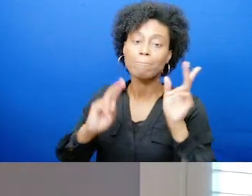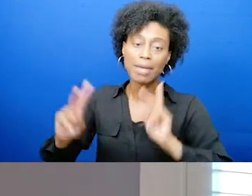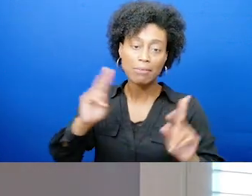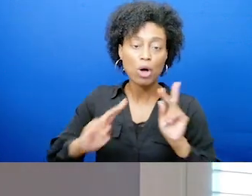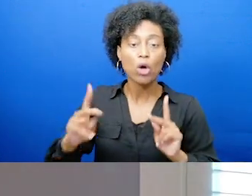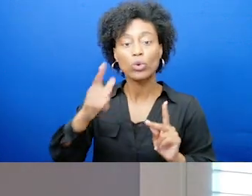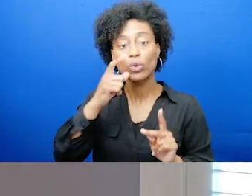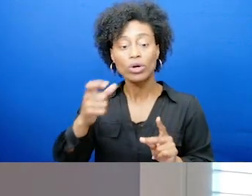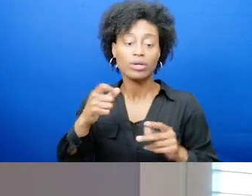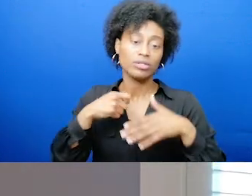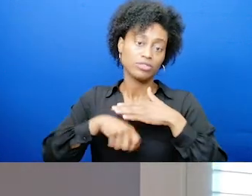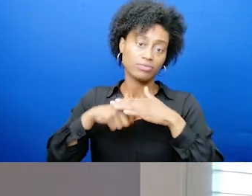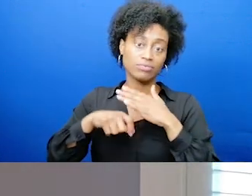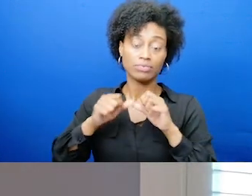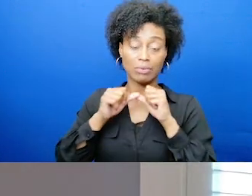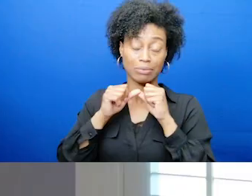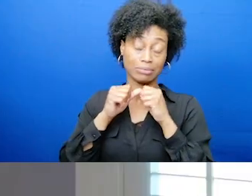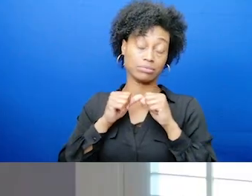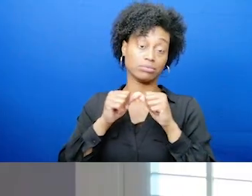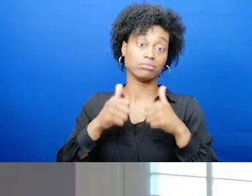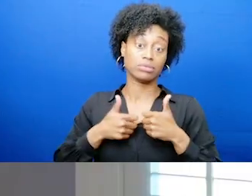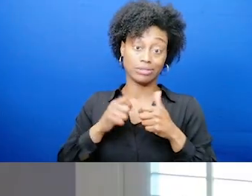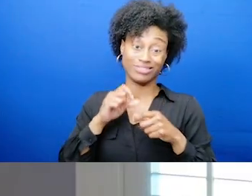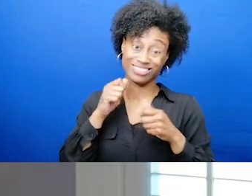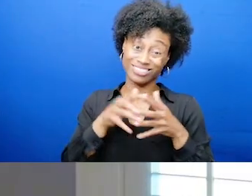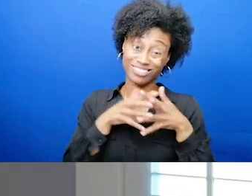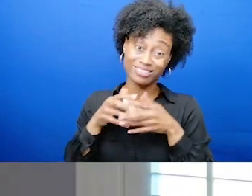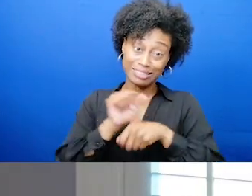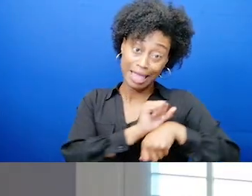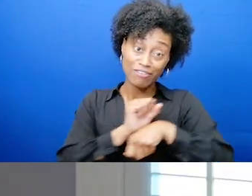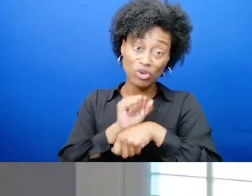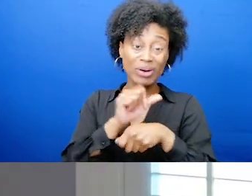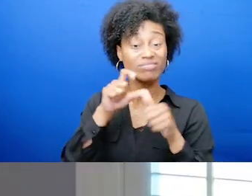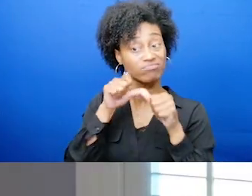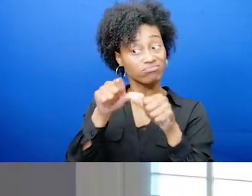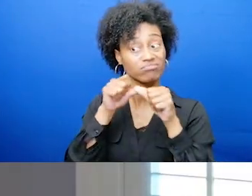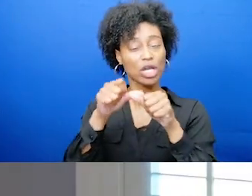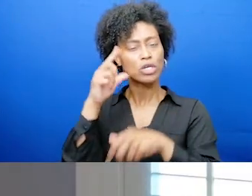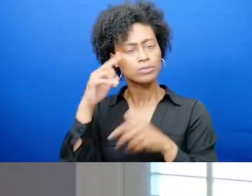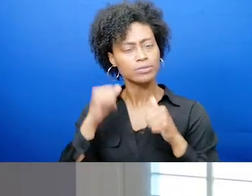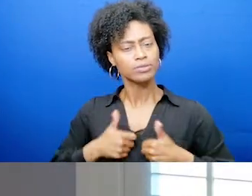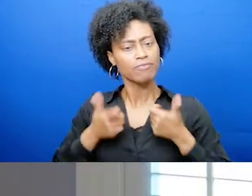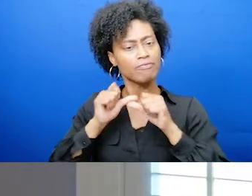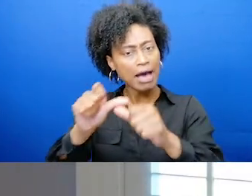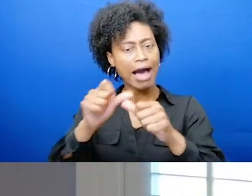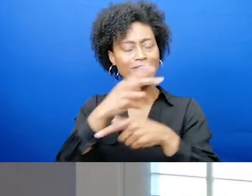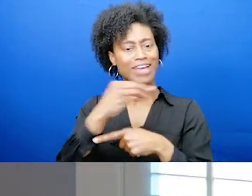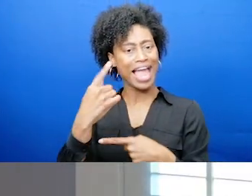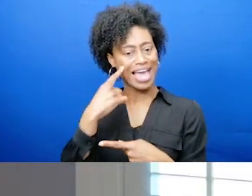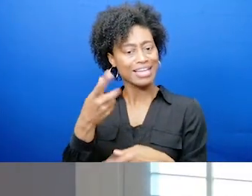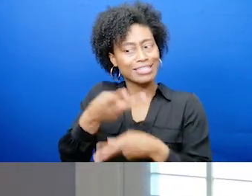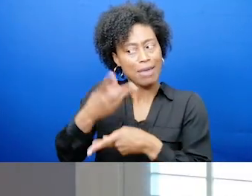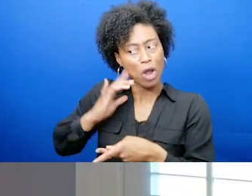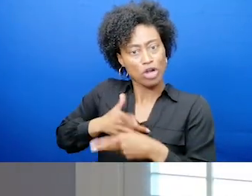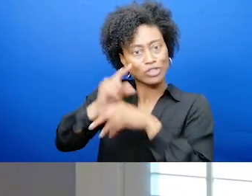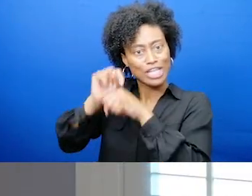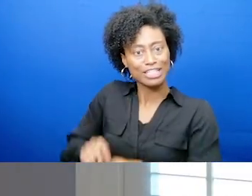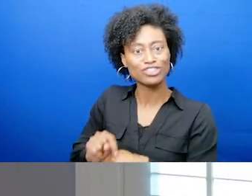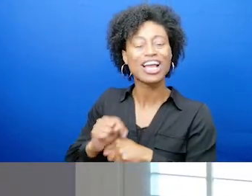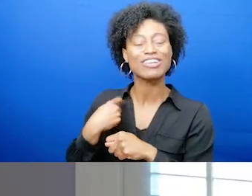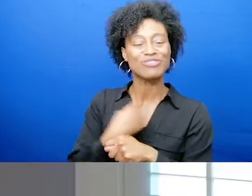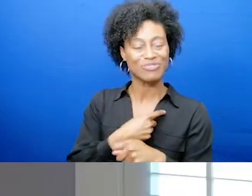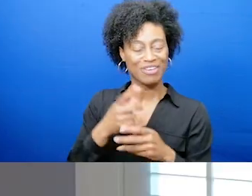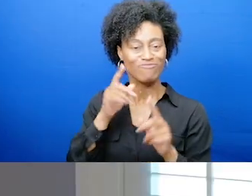and eventually celebrate emancipation. To keep this heart healthy and plant-based, we're skipping the smoked pork. Instead, I'm using